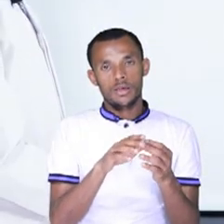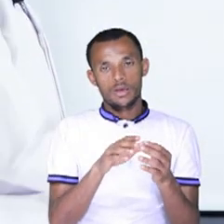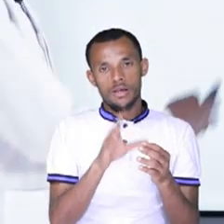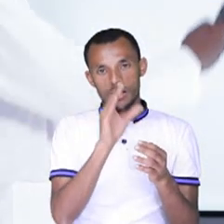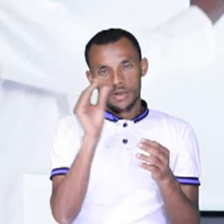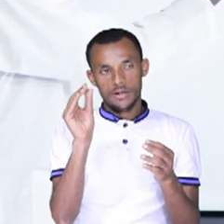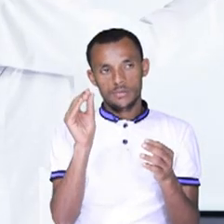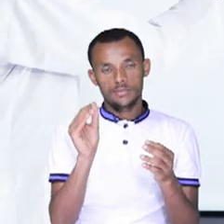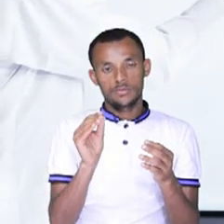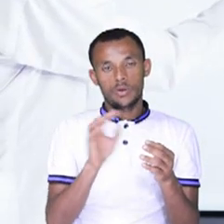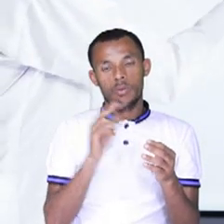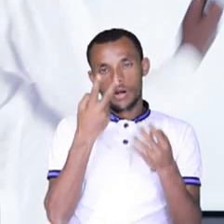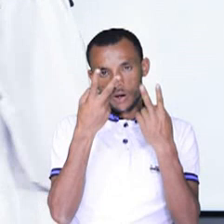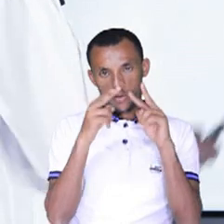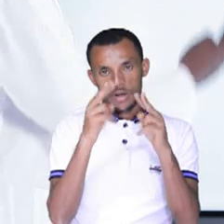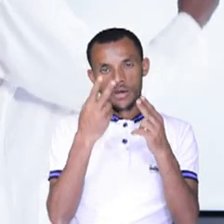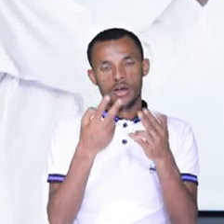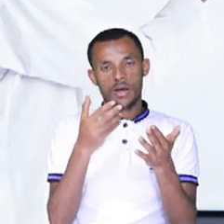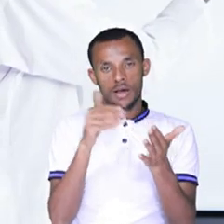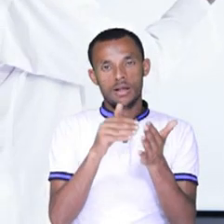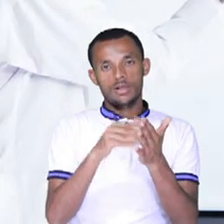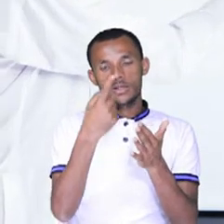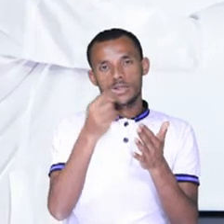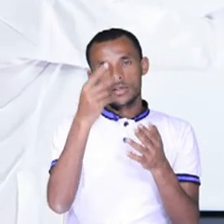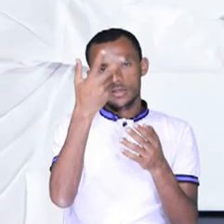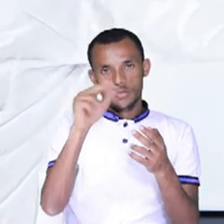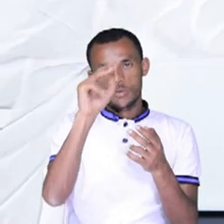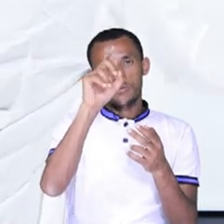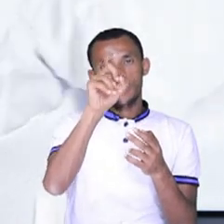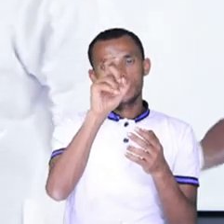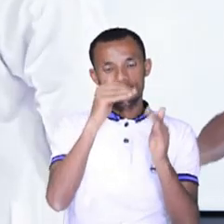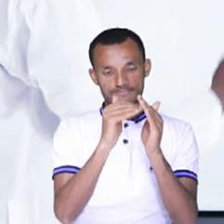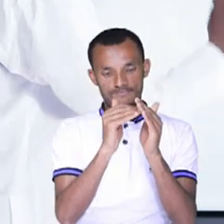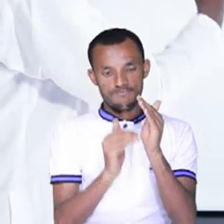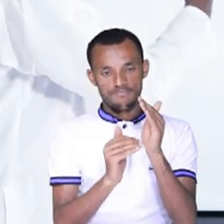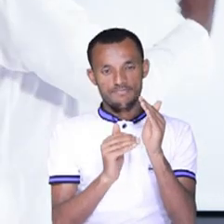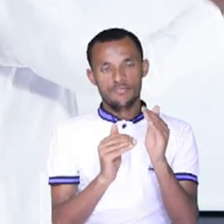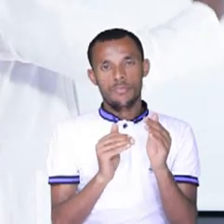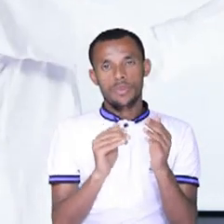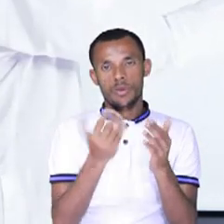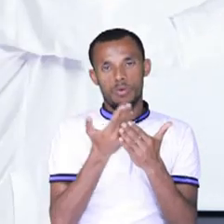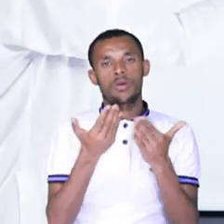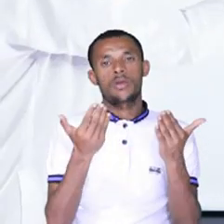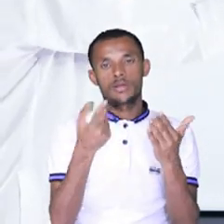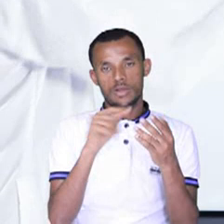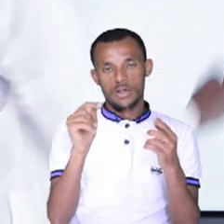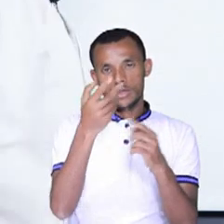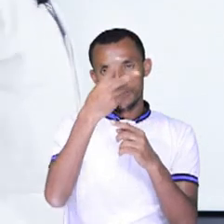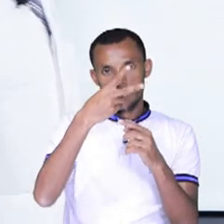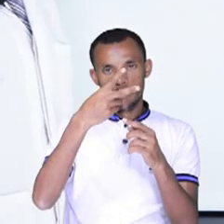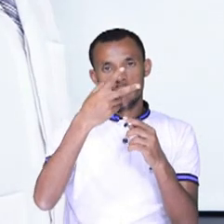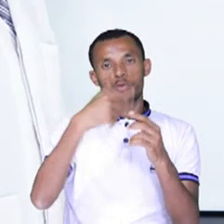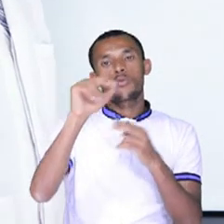And we are looking again, the exponent of x decrease, whereas the exponent of y,